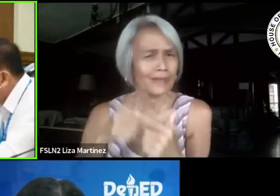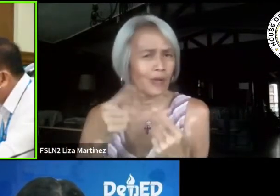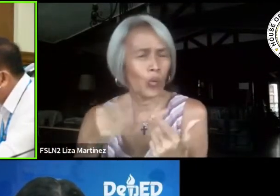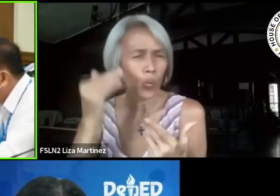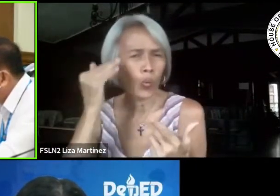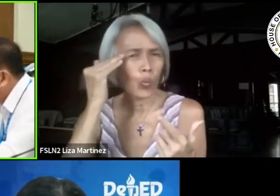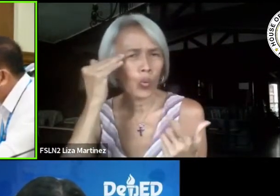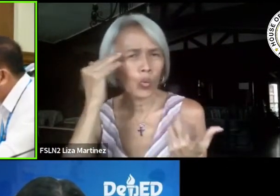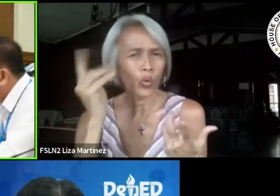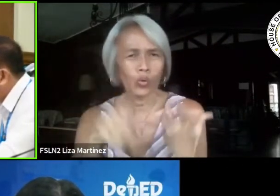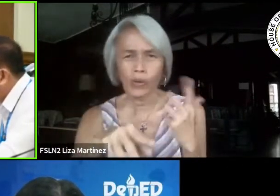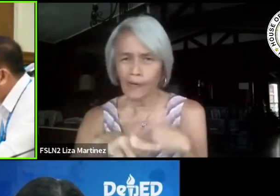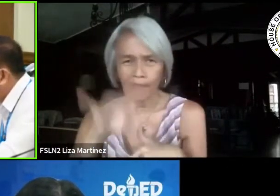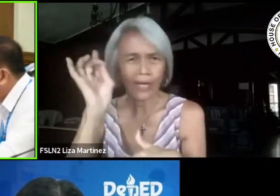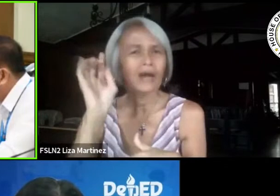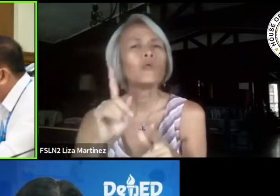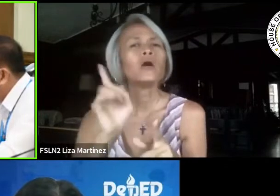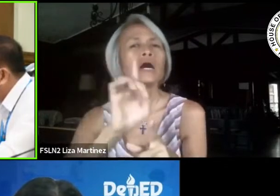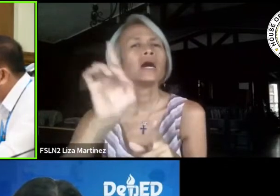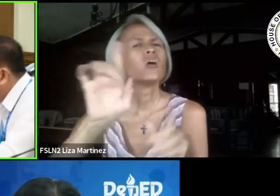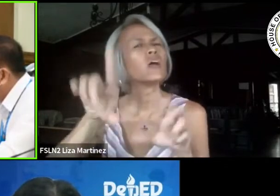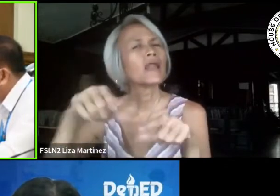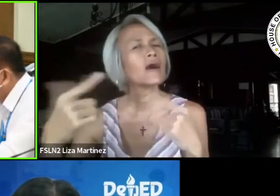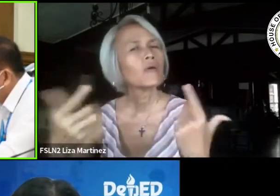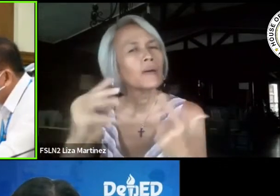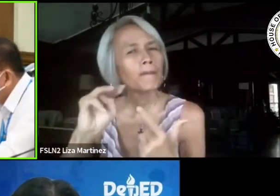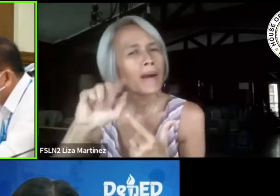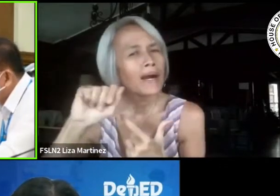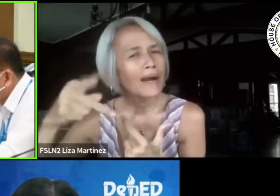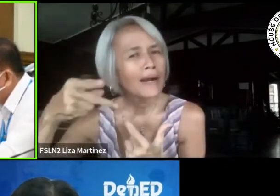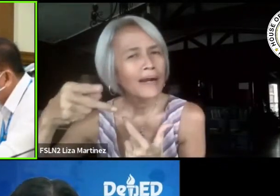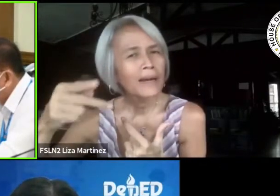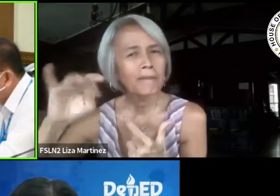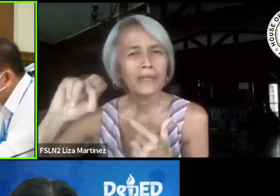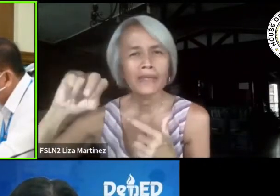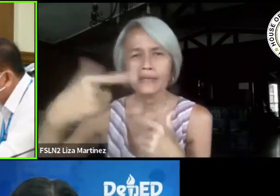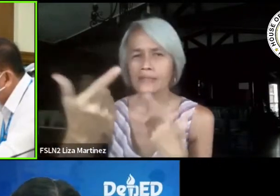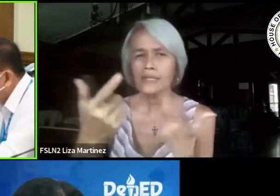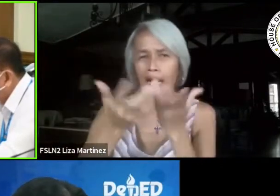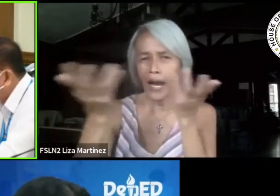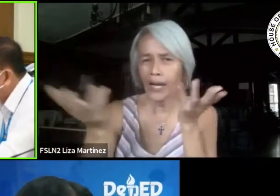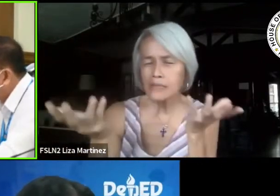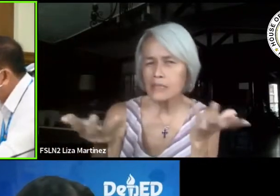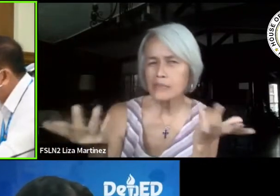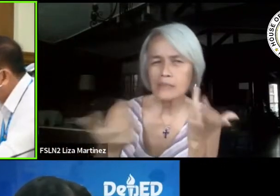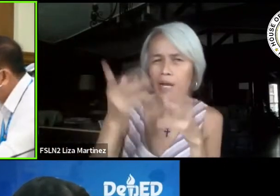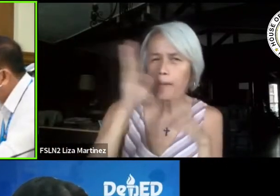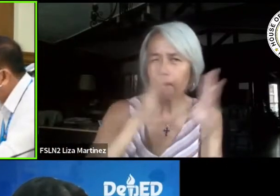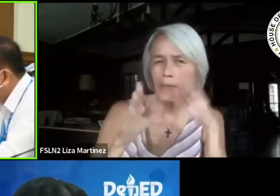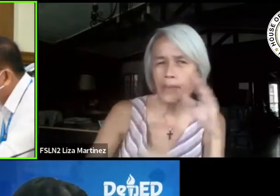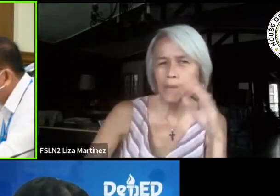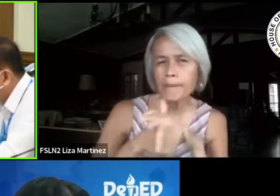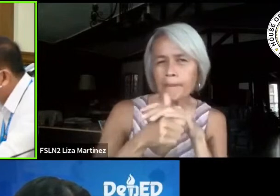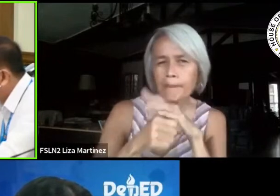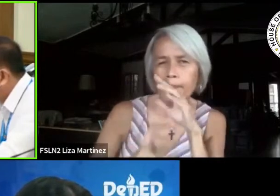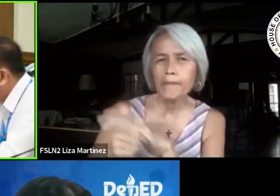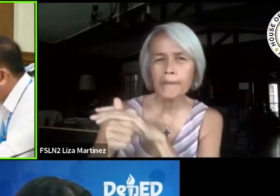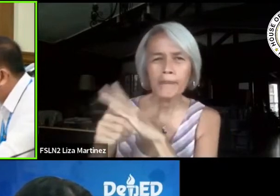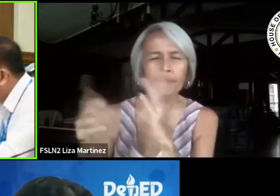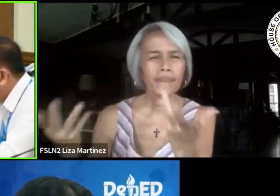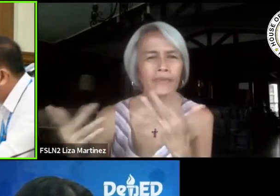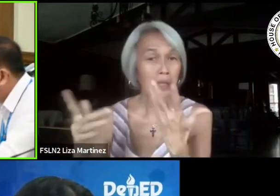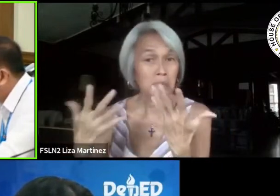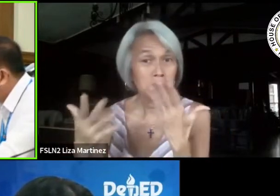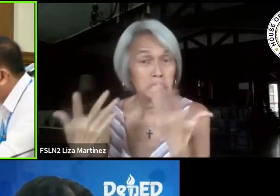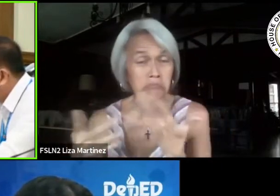mapping. Malalaman po natin kung saan may problema dun sa language mapping. Kasi kanina may isang guest po kami dito, and I'm sure you